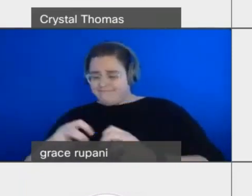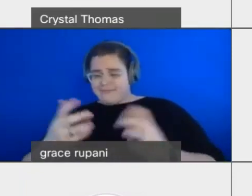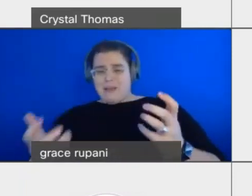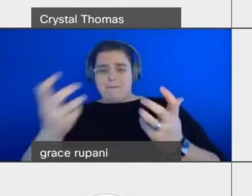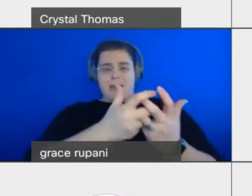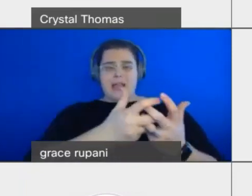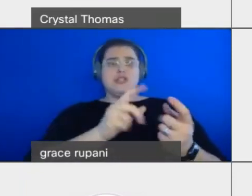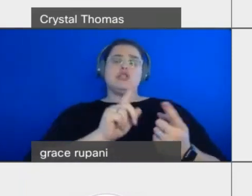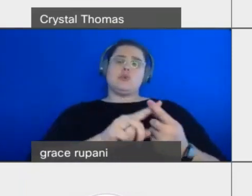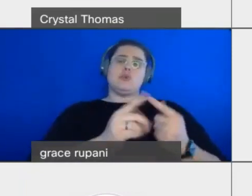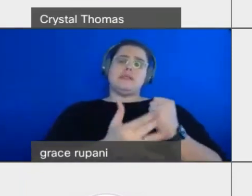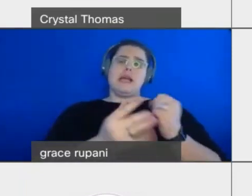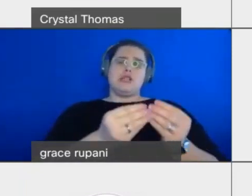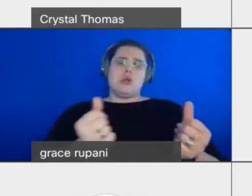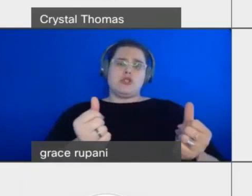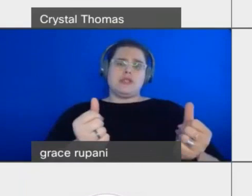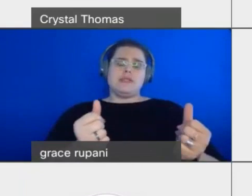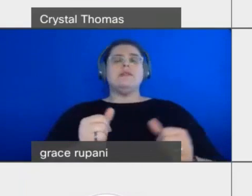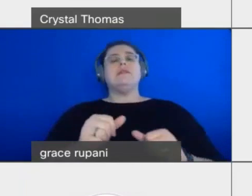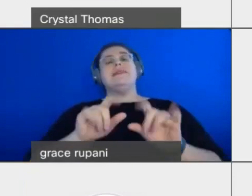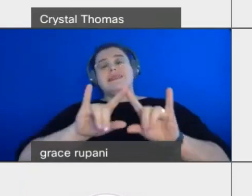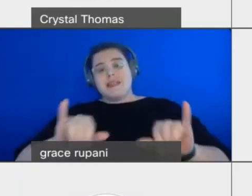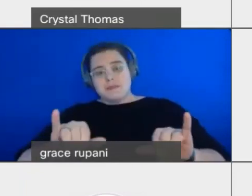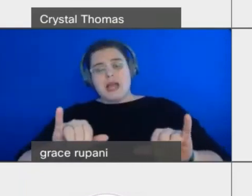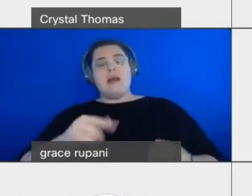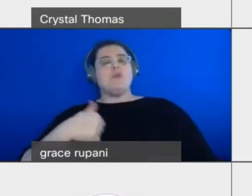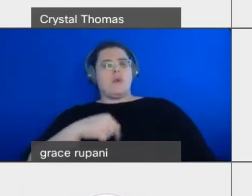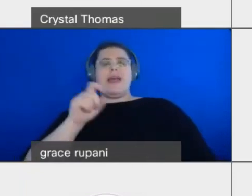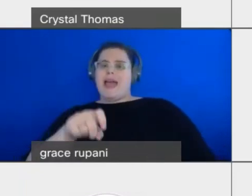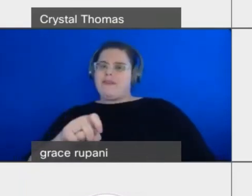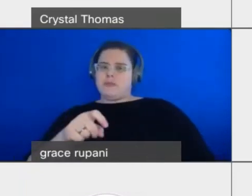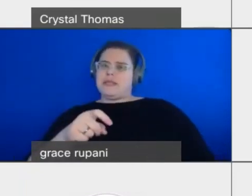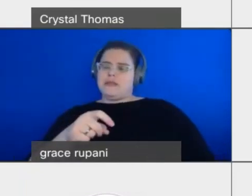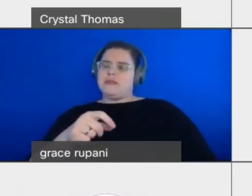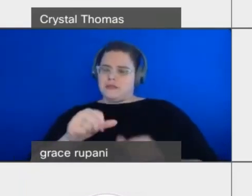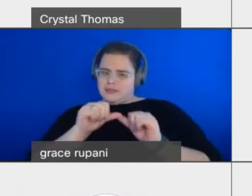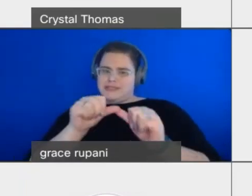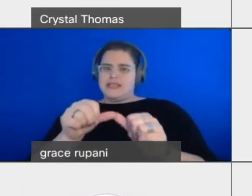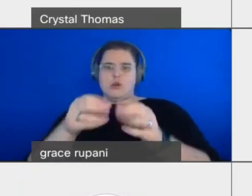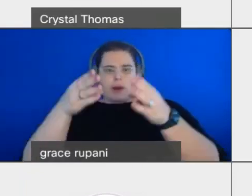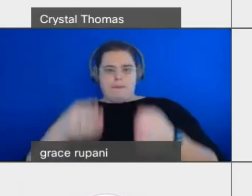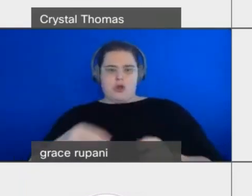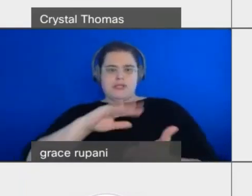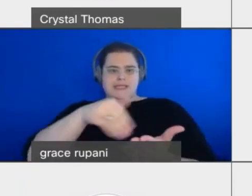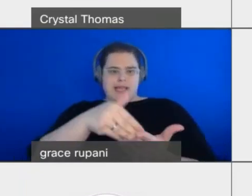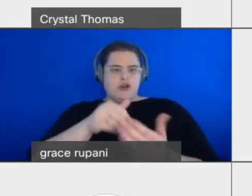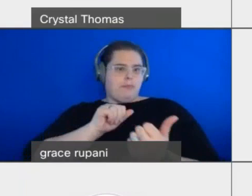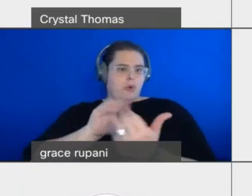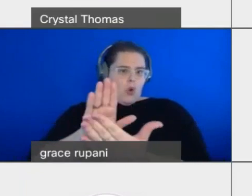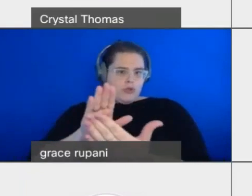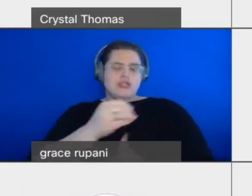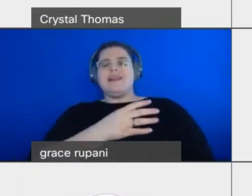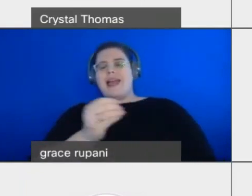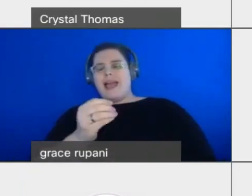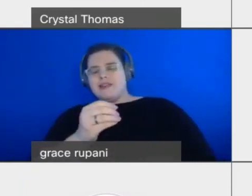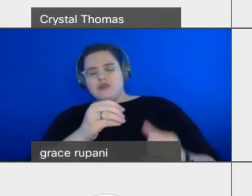keeping in mind it being a first and foremost person-centered approach to that, looking at that person's unique